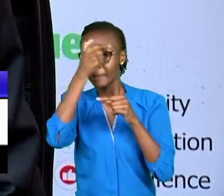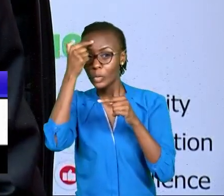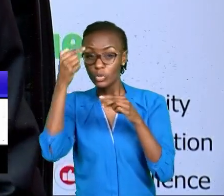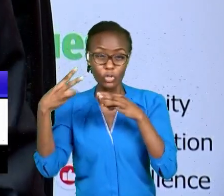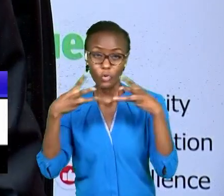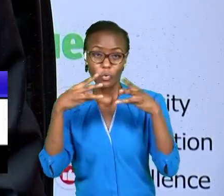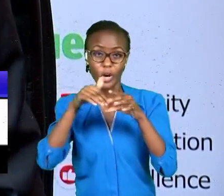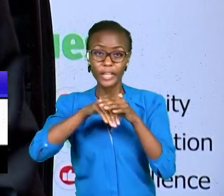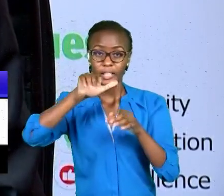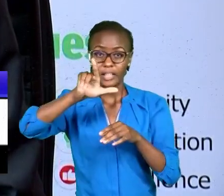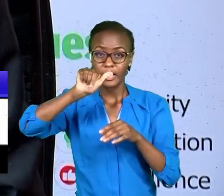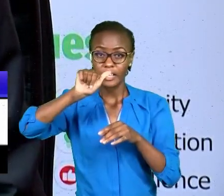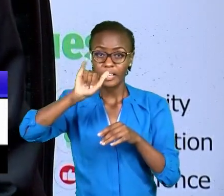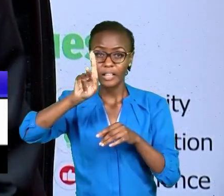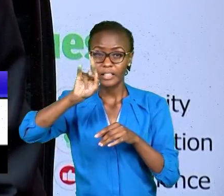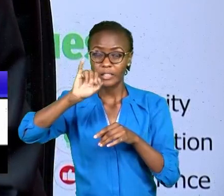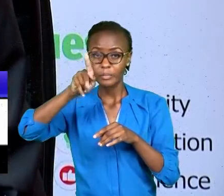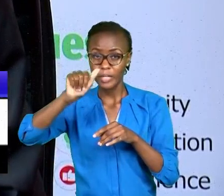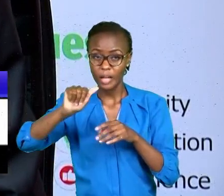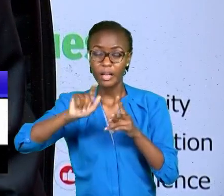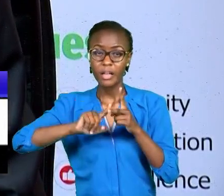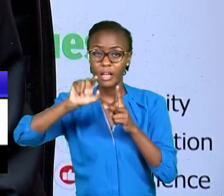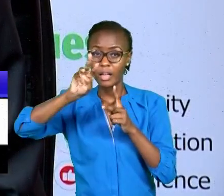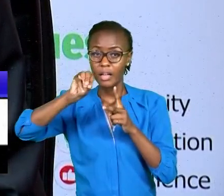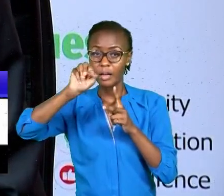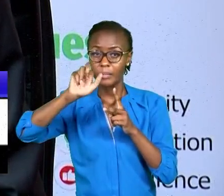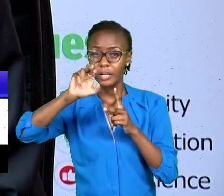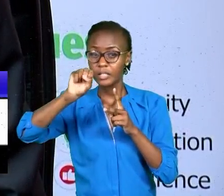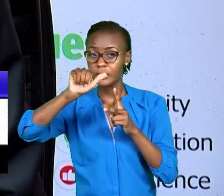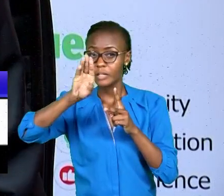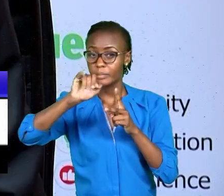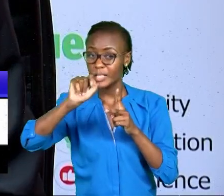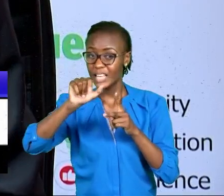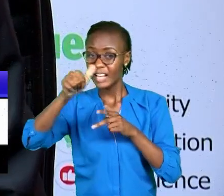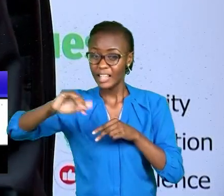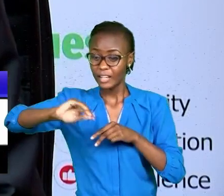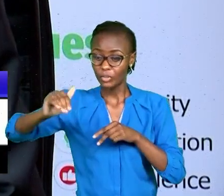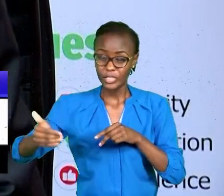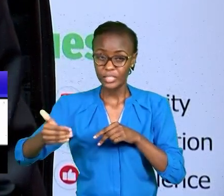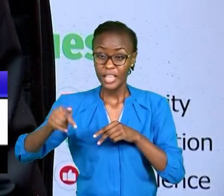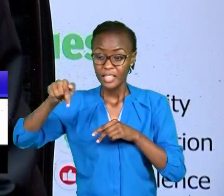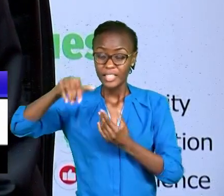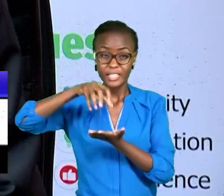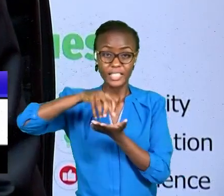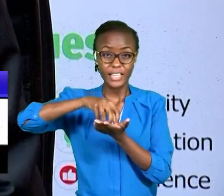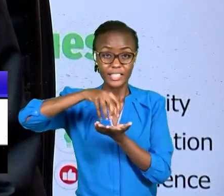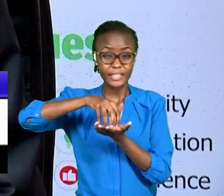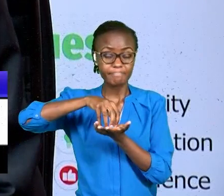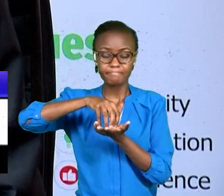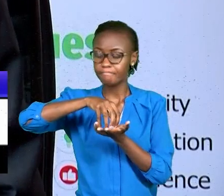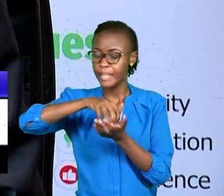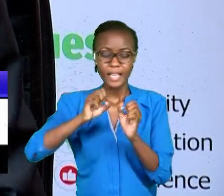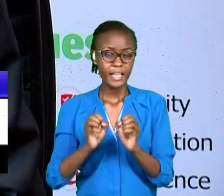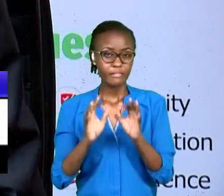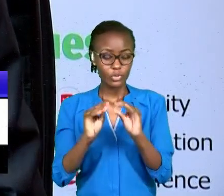Laikipia, in Marsabit, and other places, a situation that, if